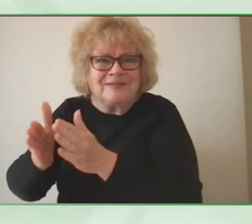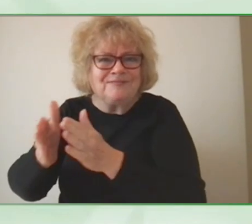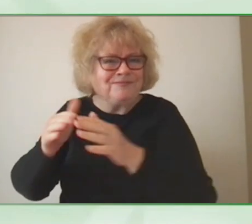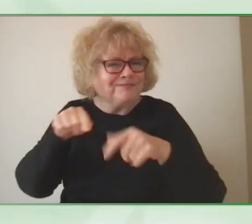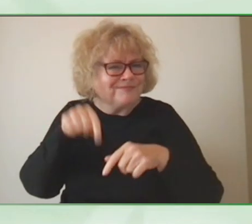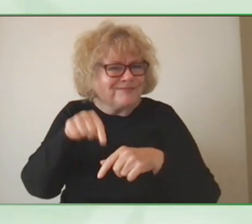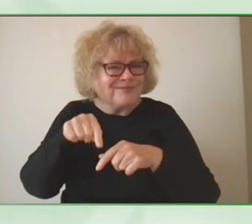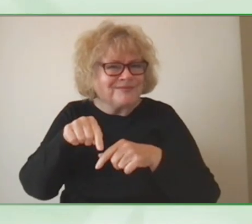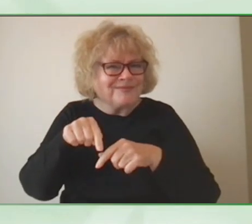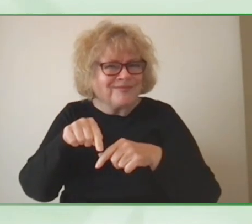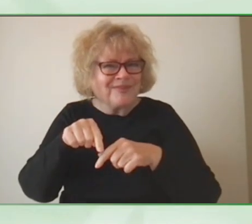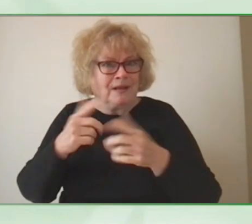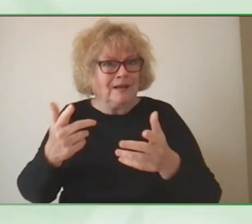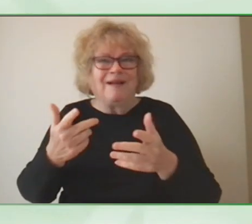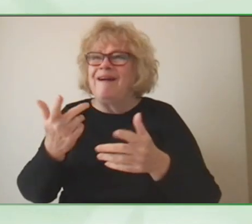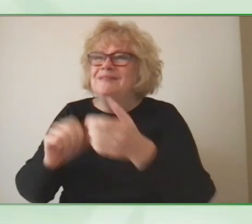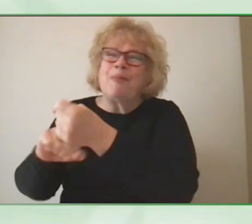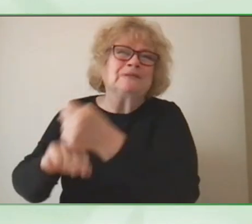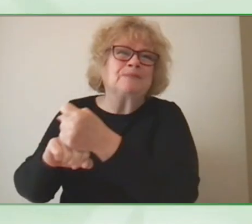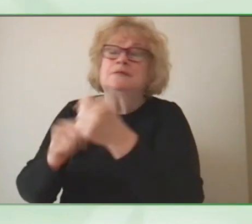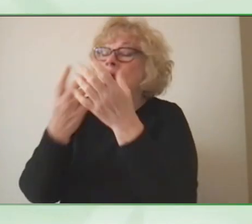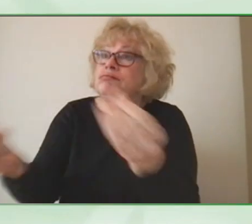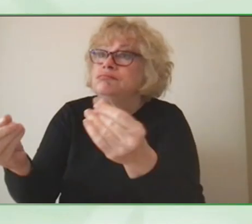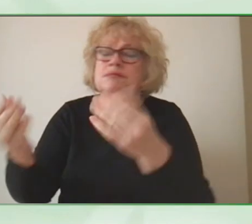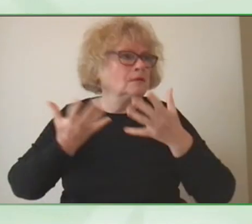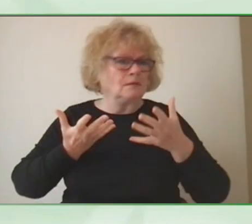to develop the kind of